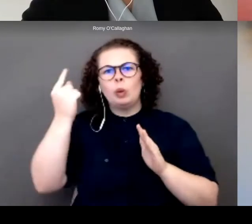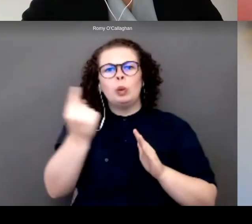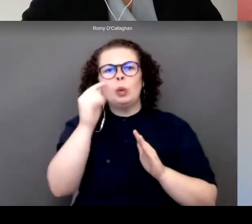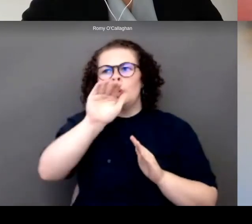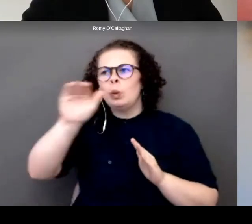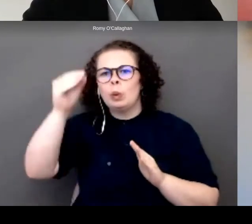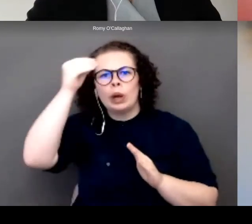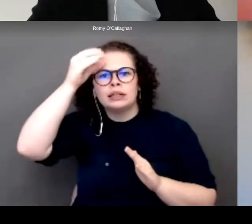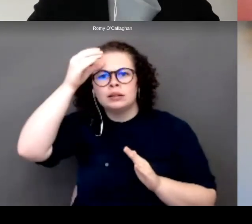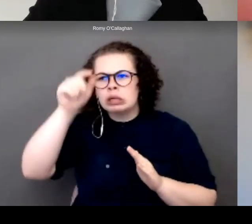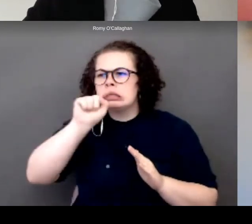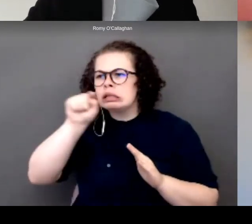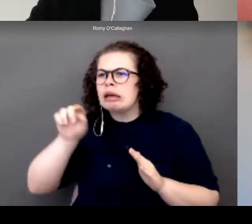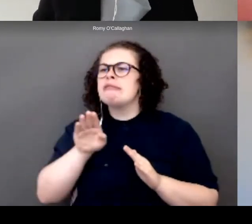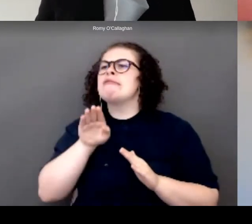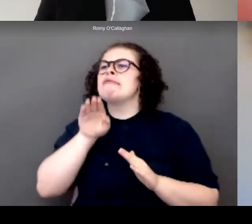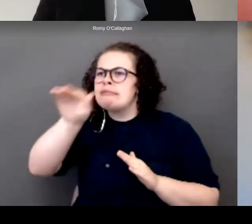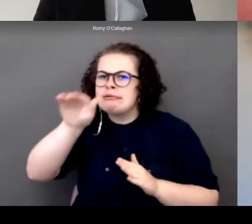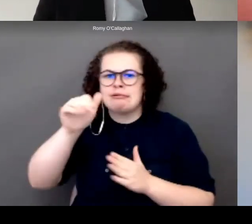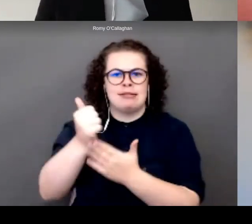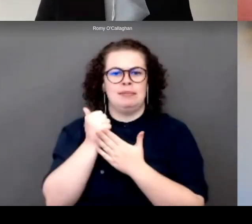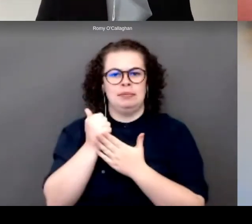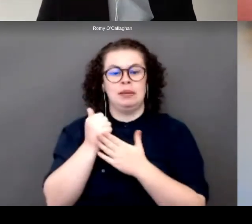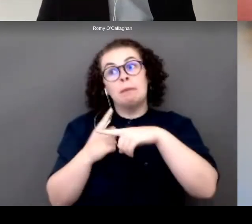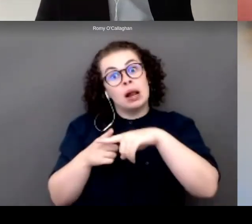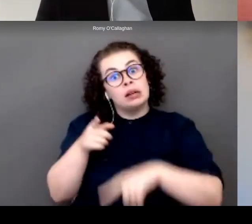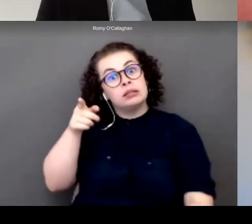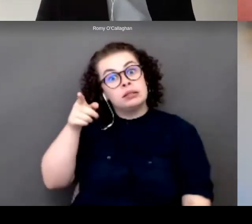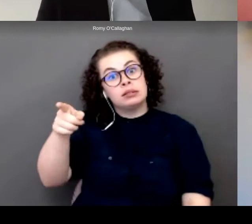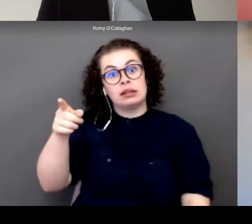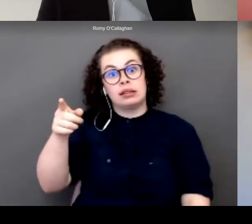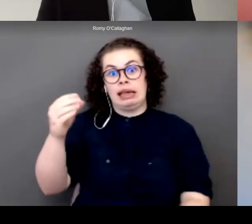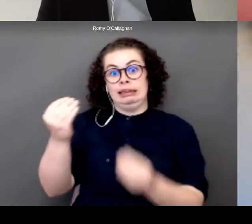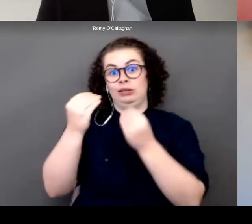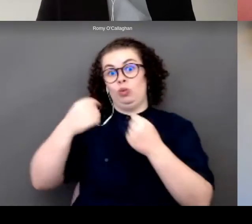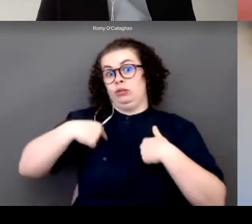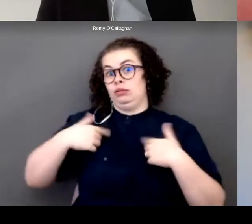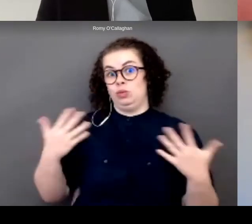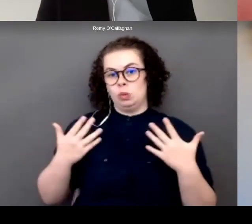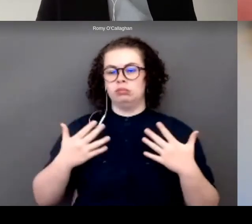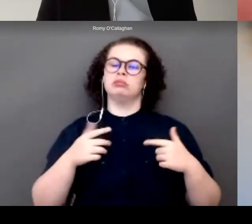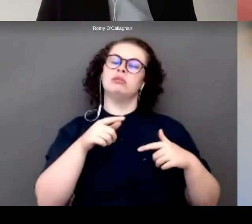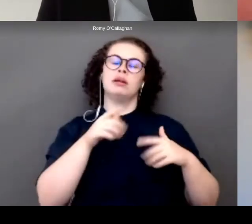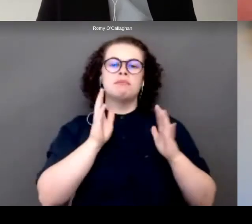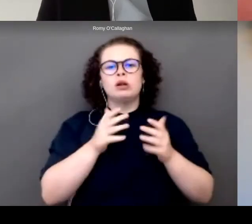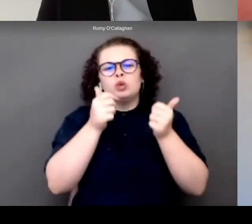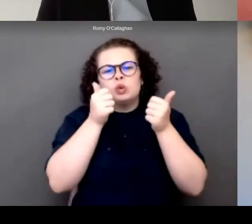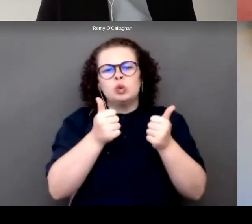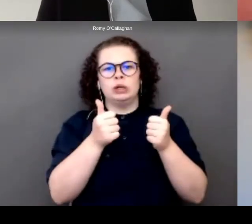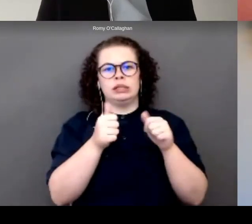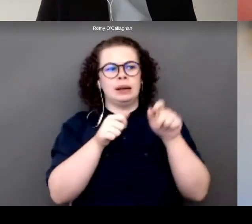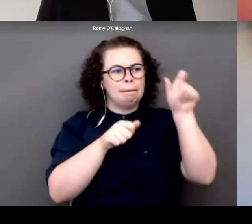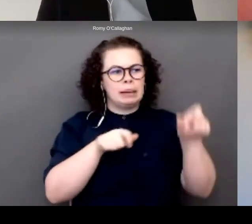the light festival itself has to create its own ecosystem. The ecosystem of the light festival is so